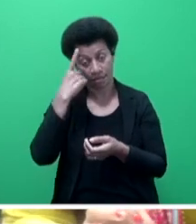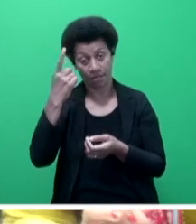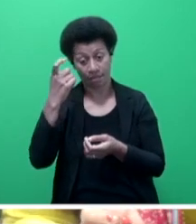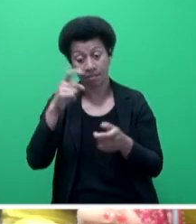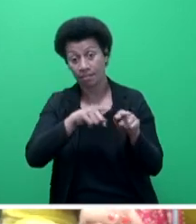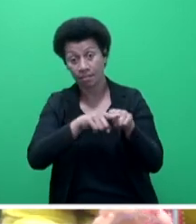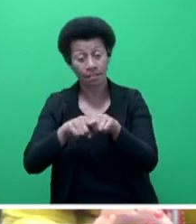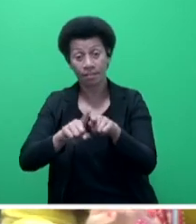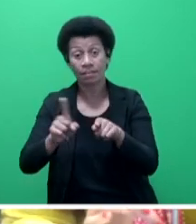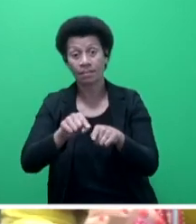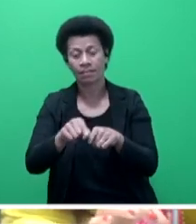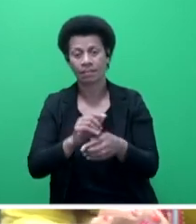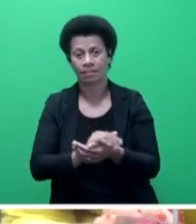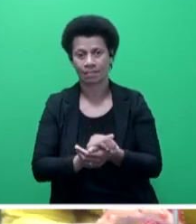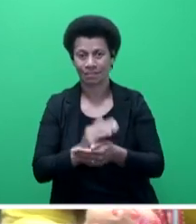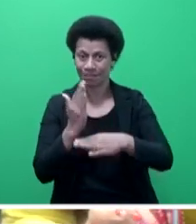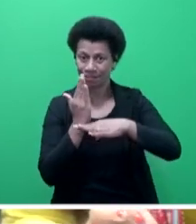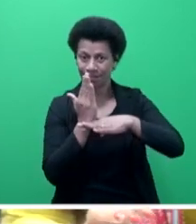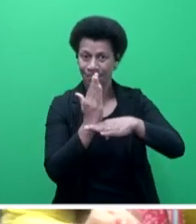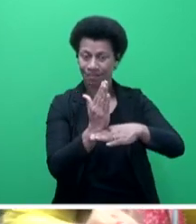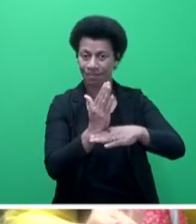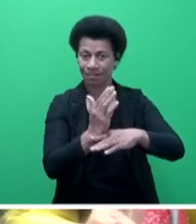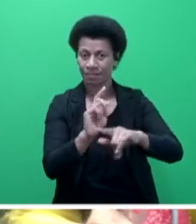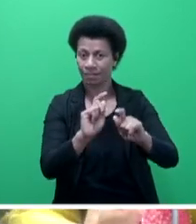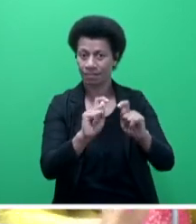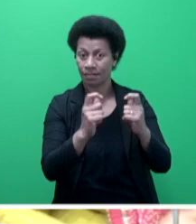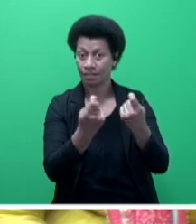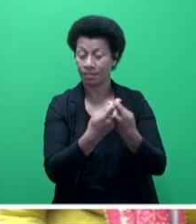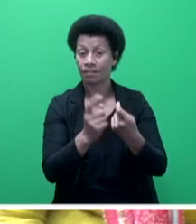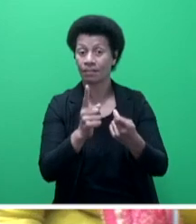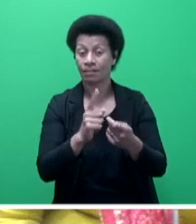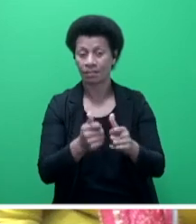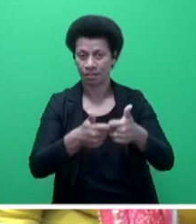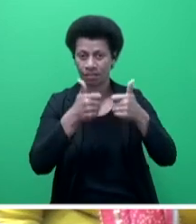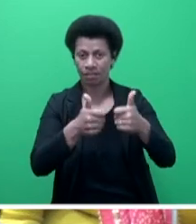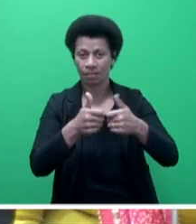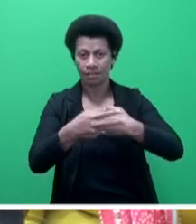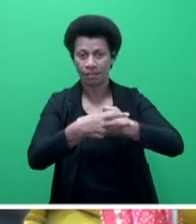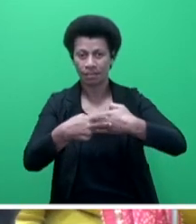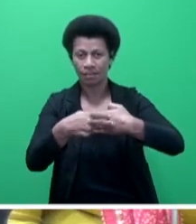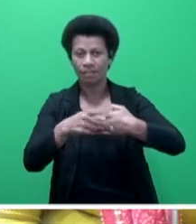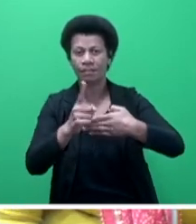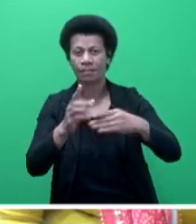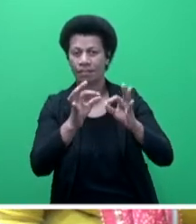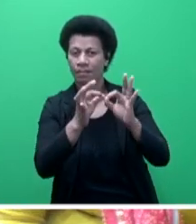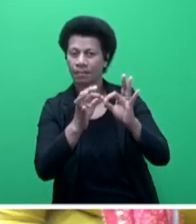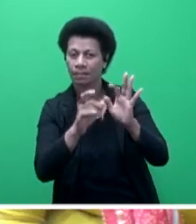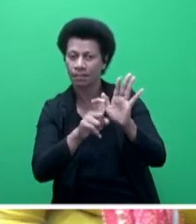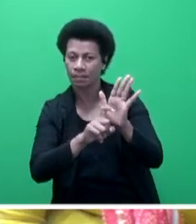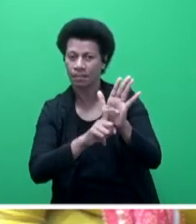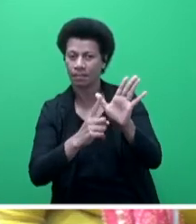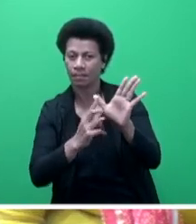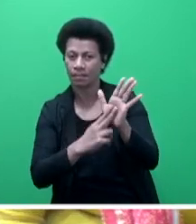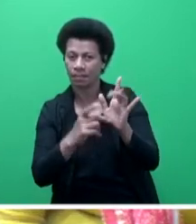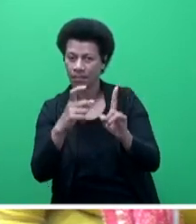becomes a formidable team, develops a good brand, and as a result of the brand, we've got the Fijian diaspora in Australia,